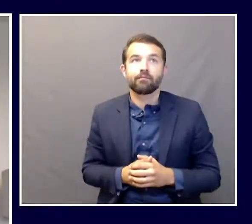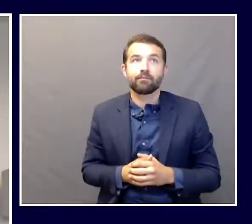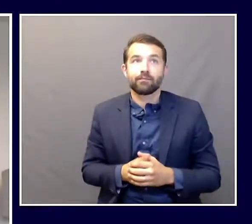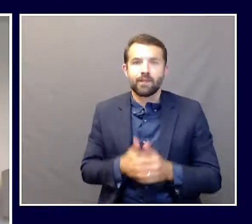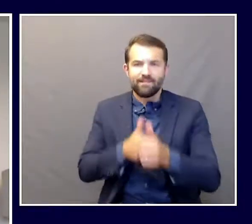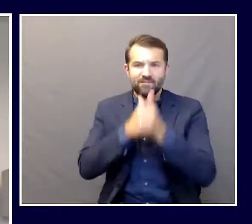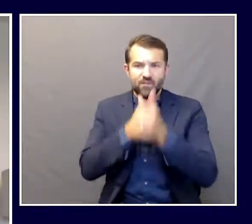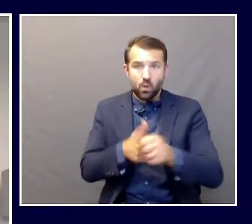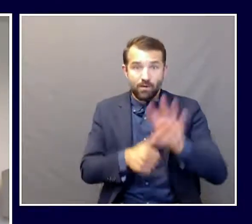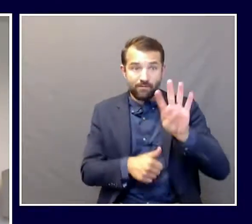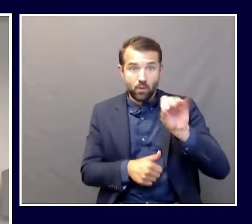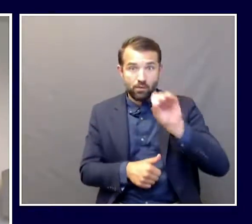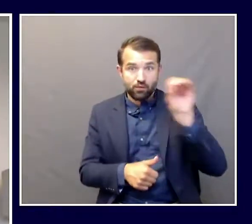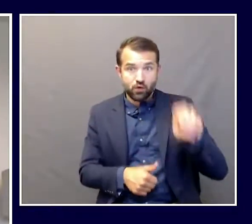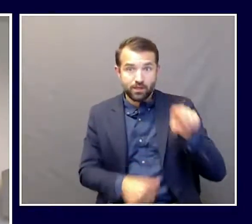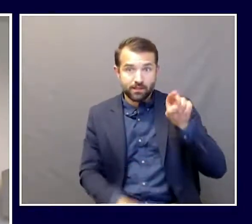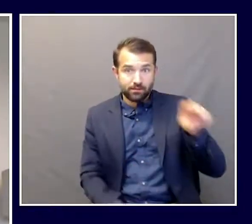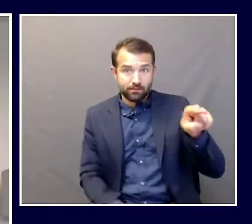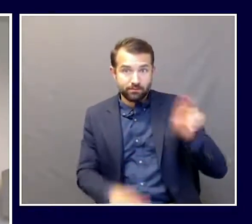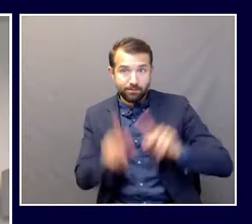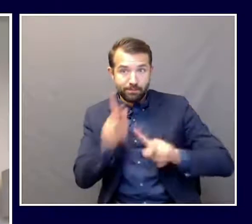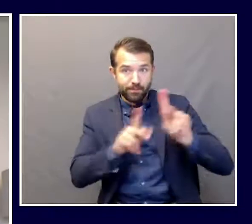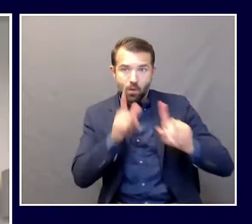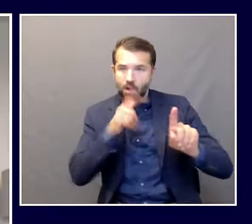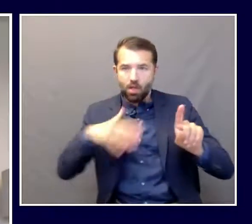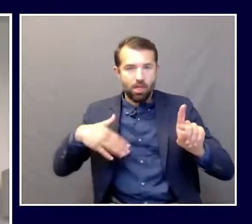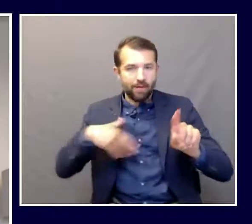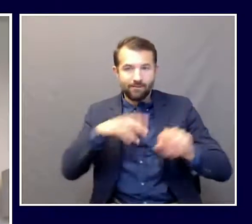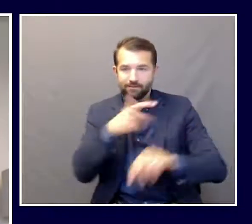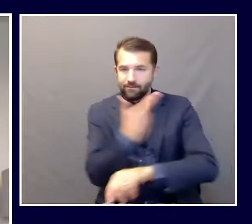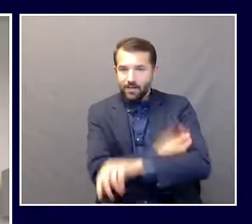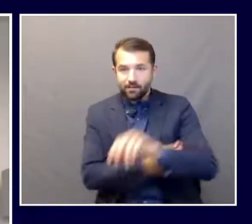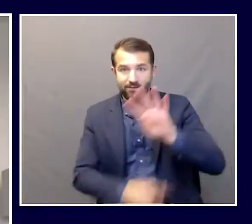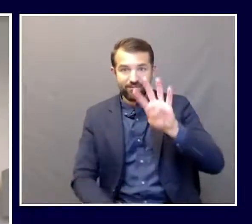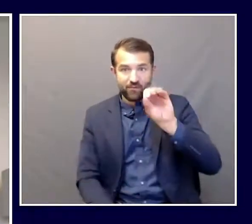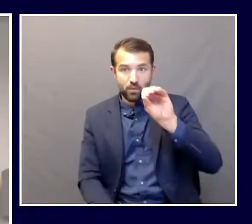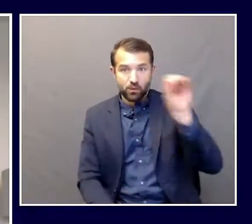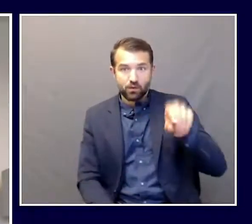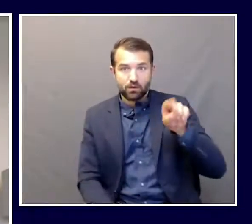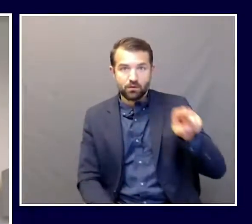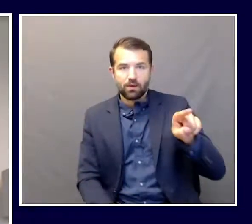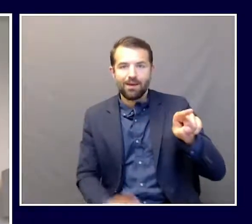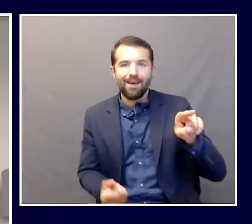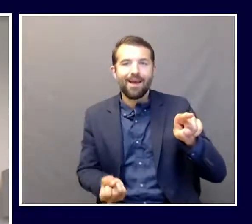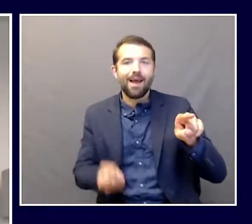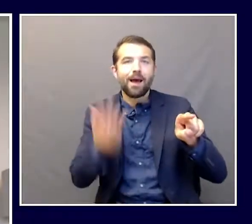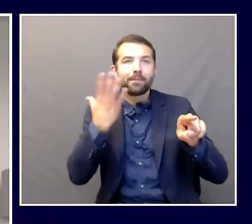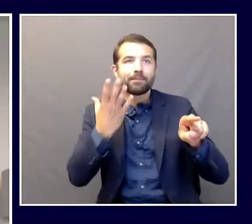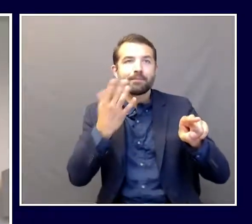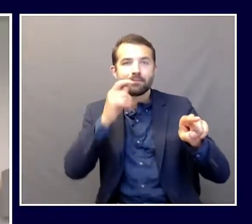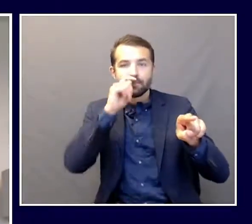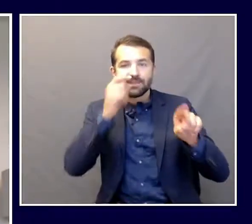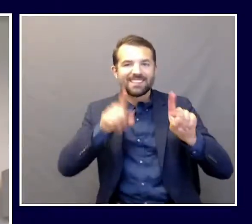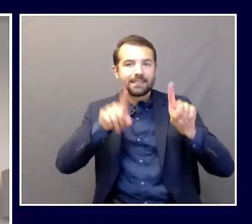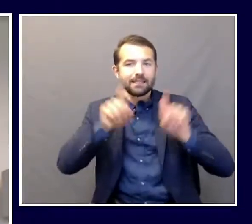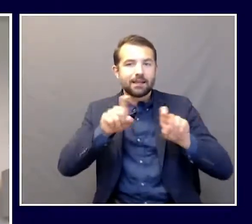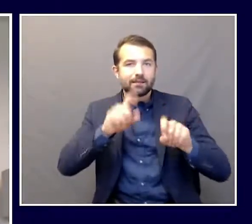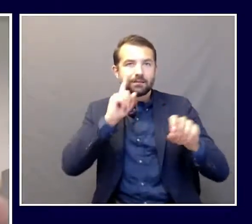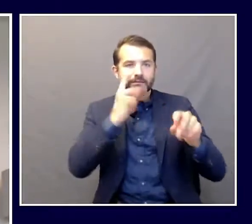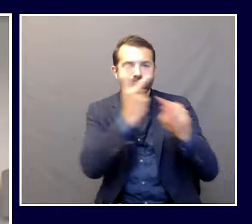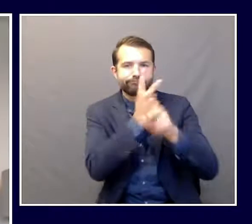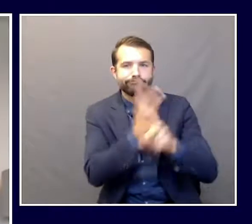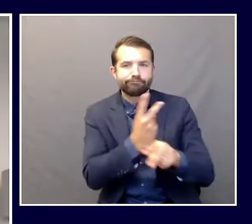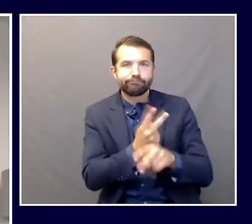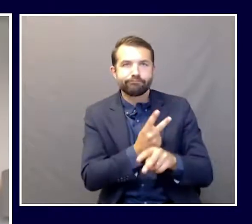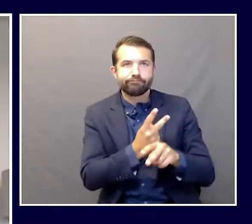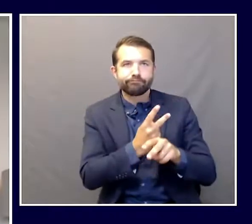we're zeroing in on those who are unvaccinated. That's kind of the way that I think about it in my head and how we model it out. When